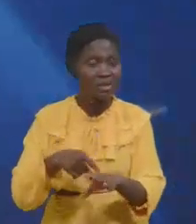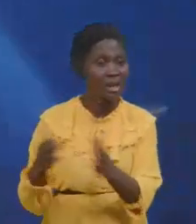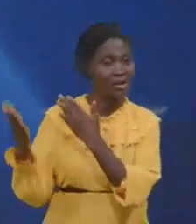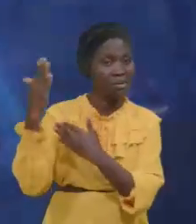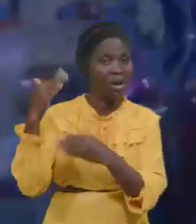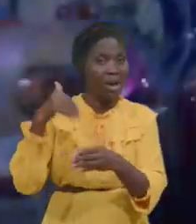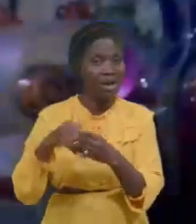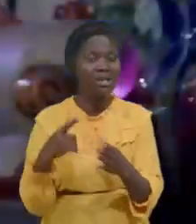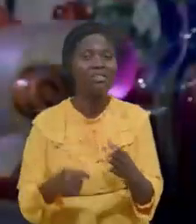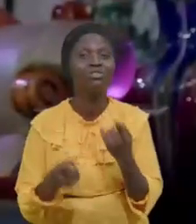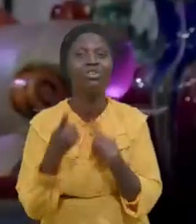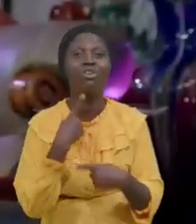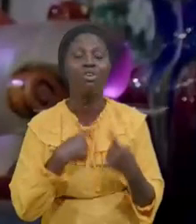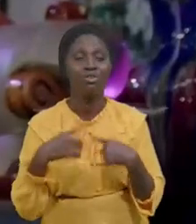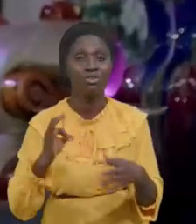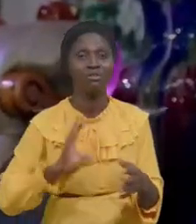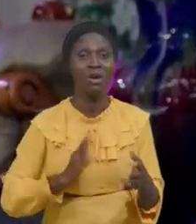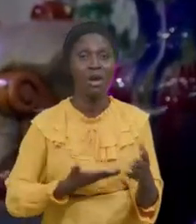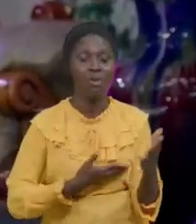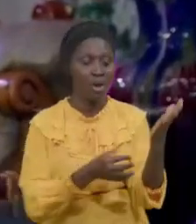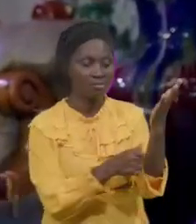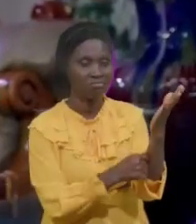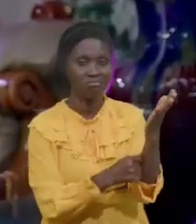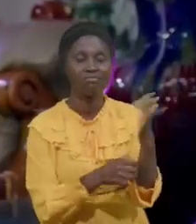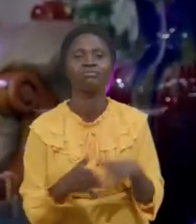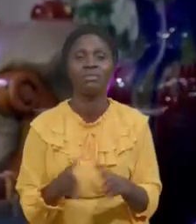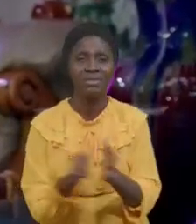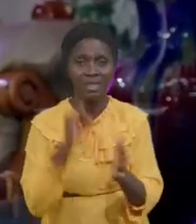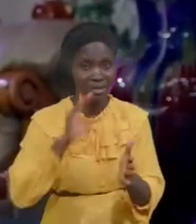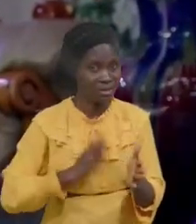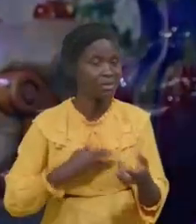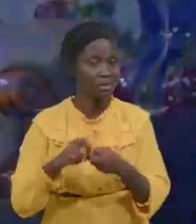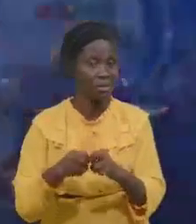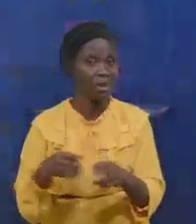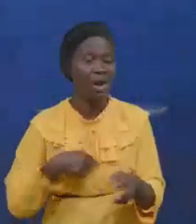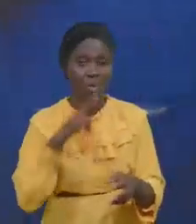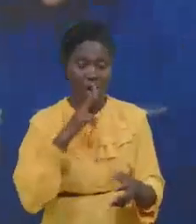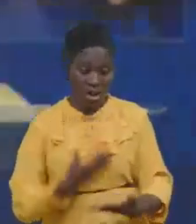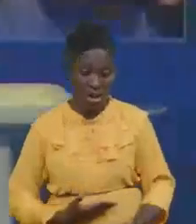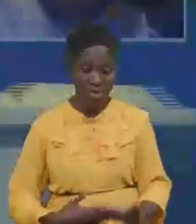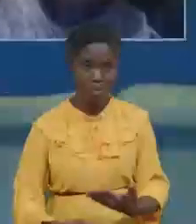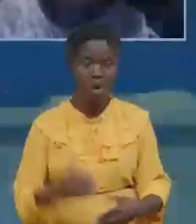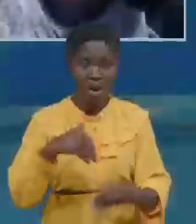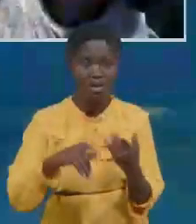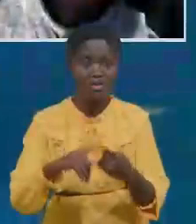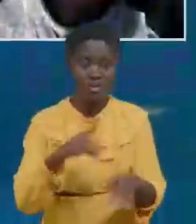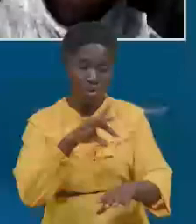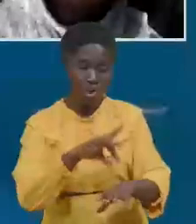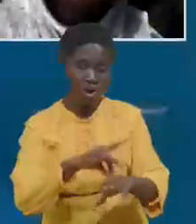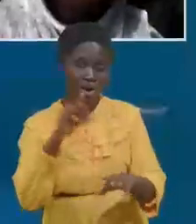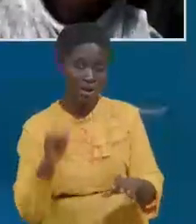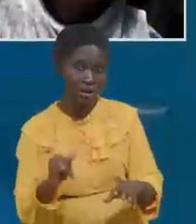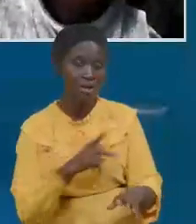lusts of our flesh. That's the problem. We're born into an earthly kingdom, and that